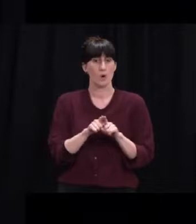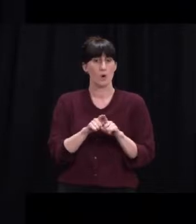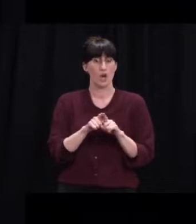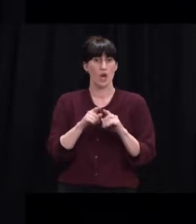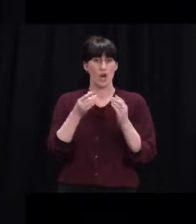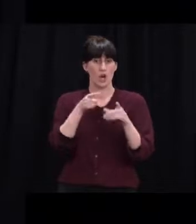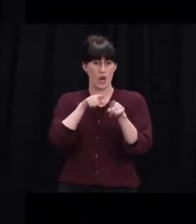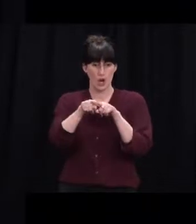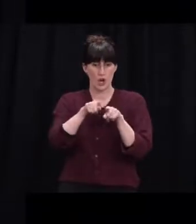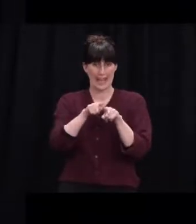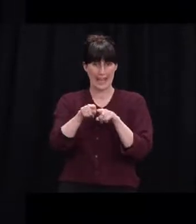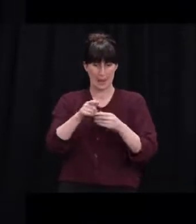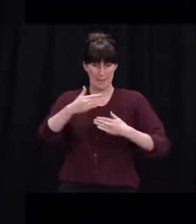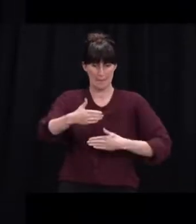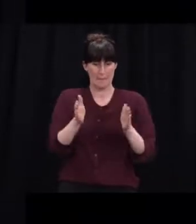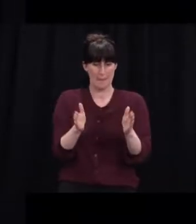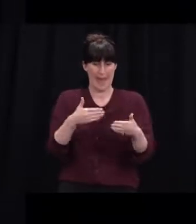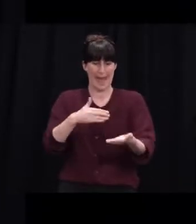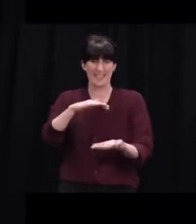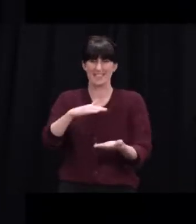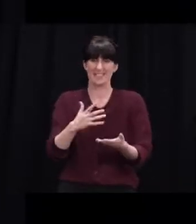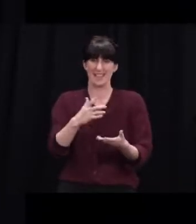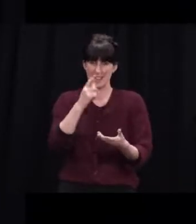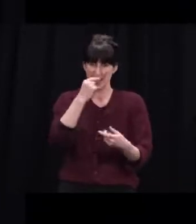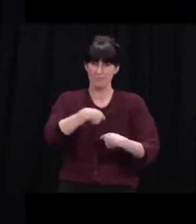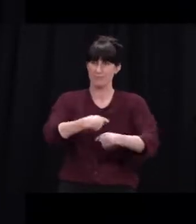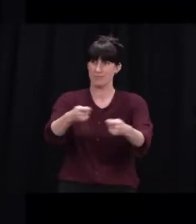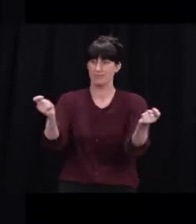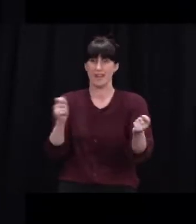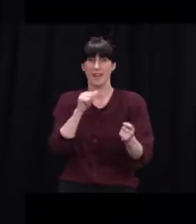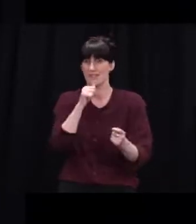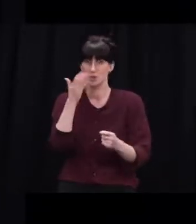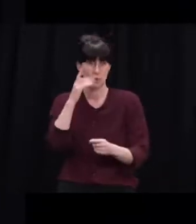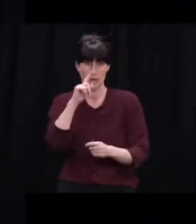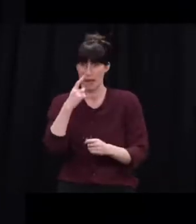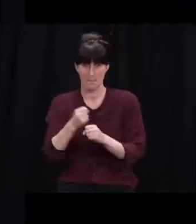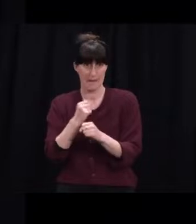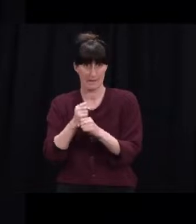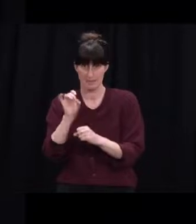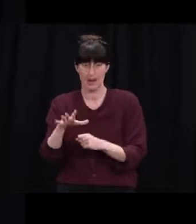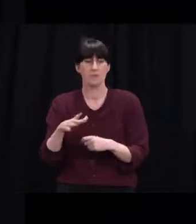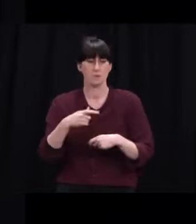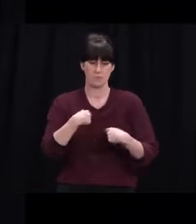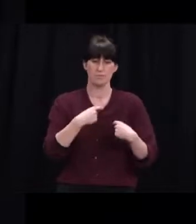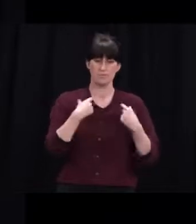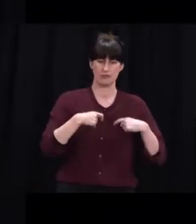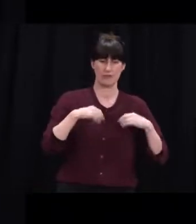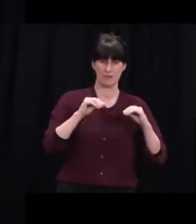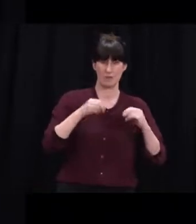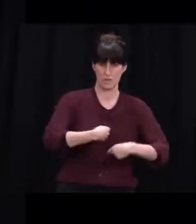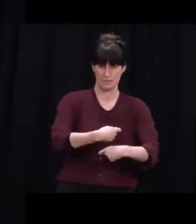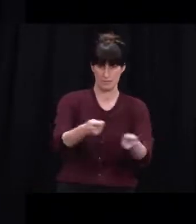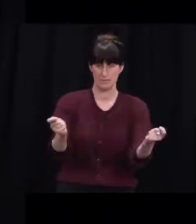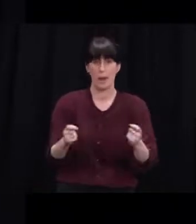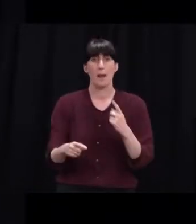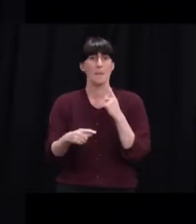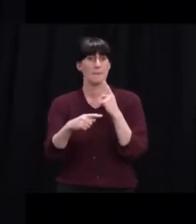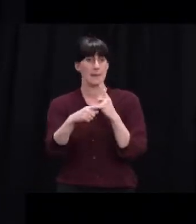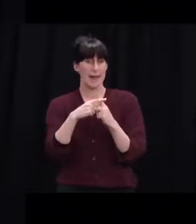people whilst they're learning from home. We're also making sure that learning packs are available centrally where schools are unable to produce